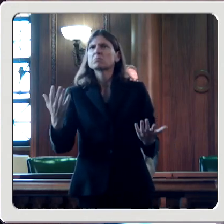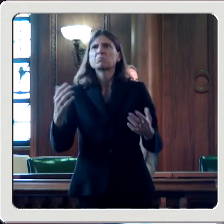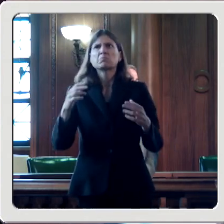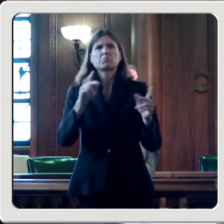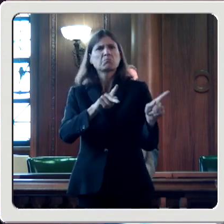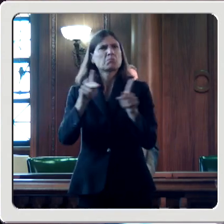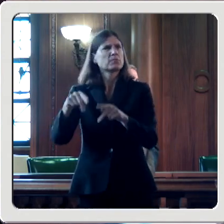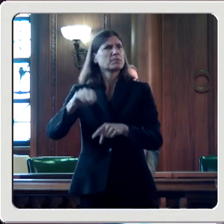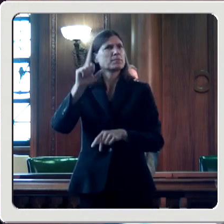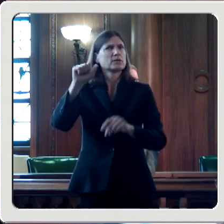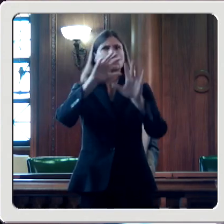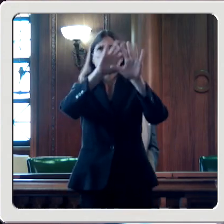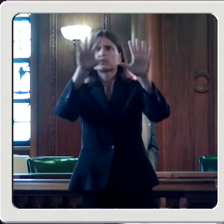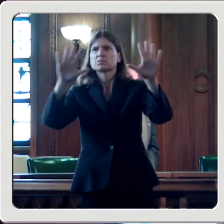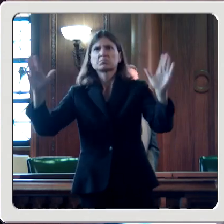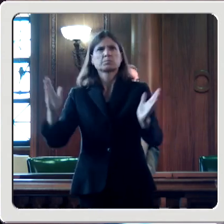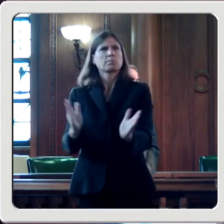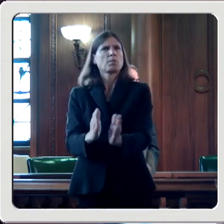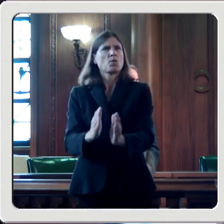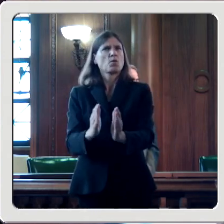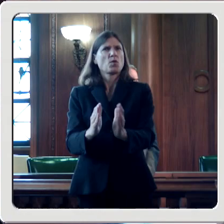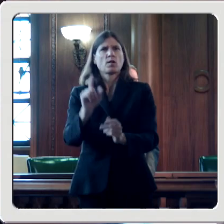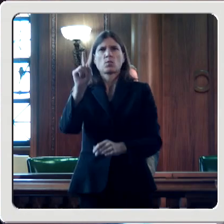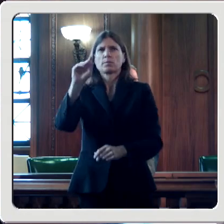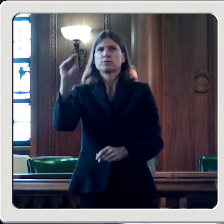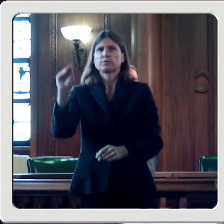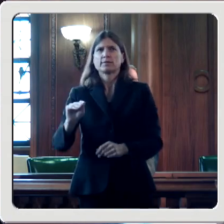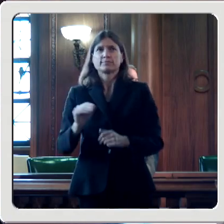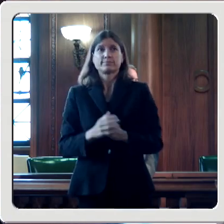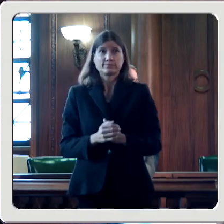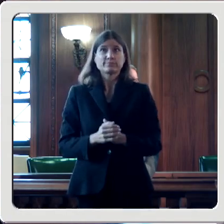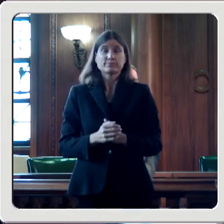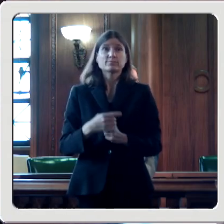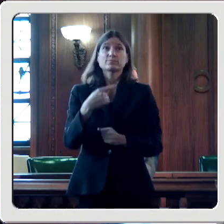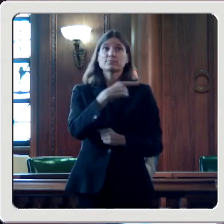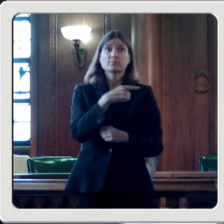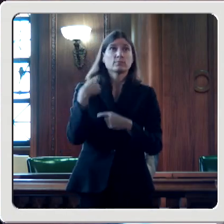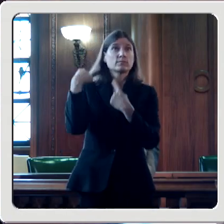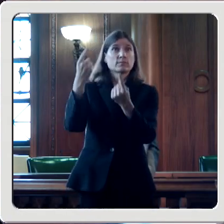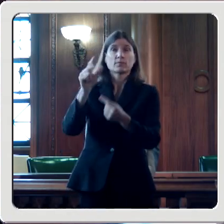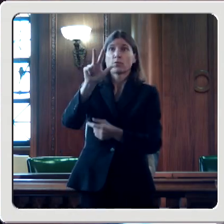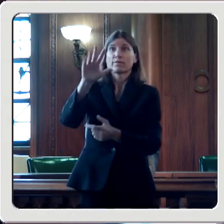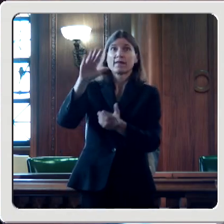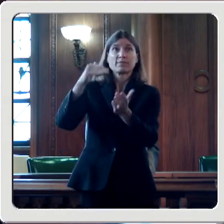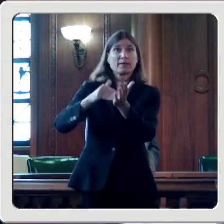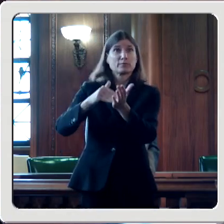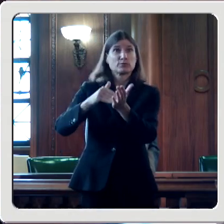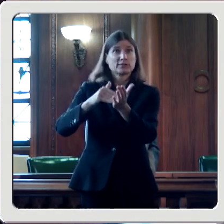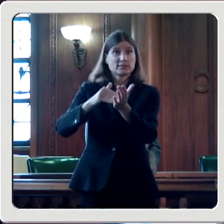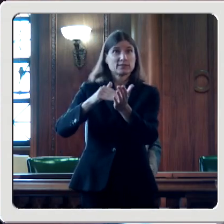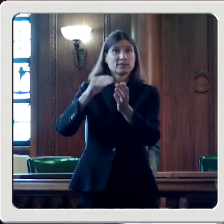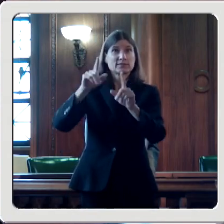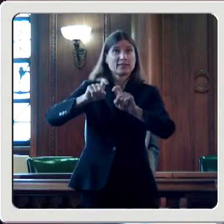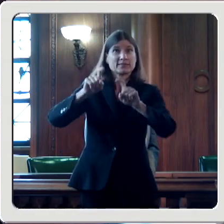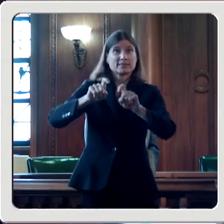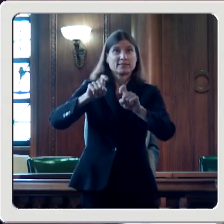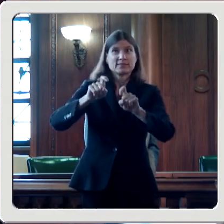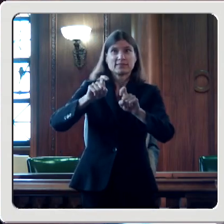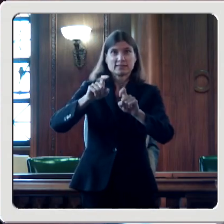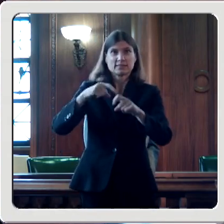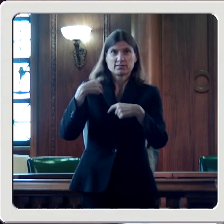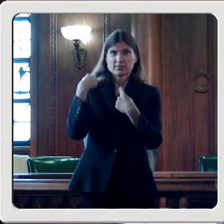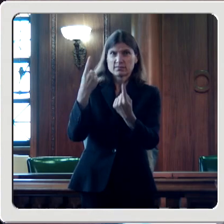about 35,000 tests thus far. And it was mentioned, the data here in Massachusetts continues to trend in the right